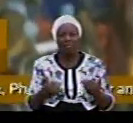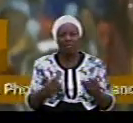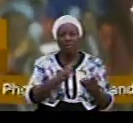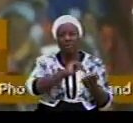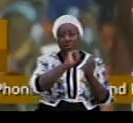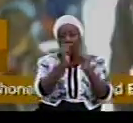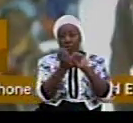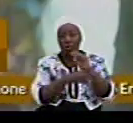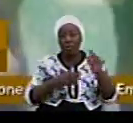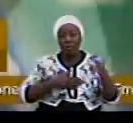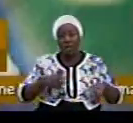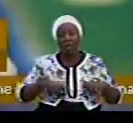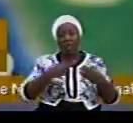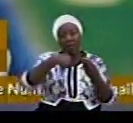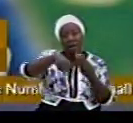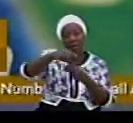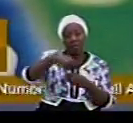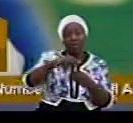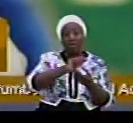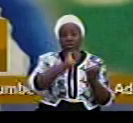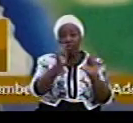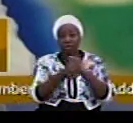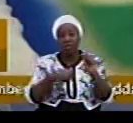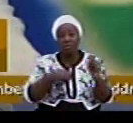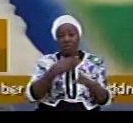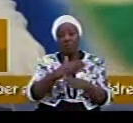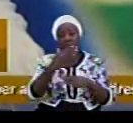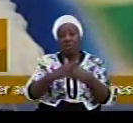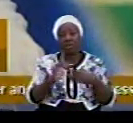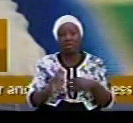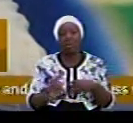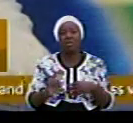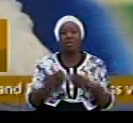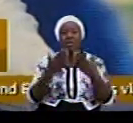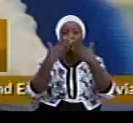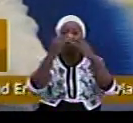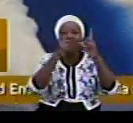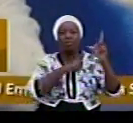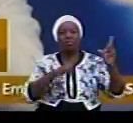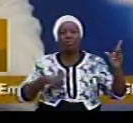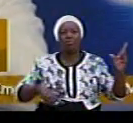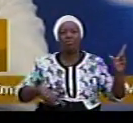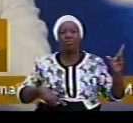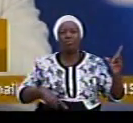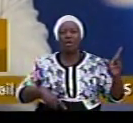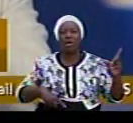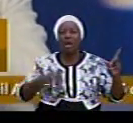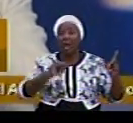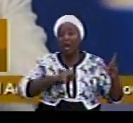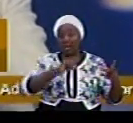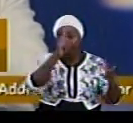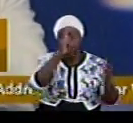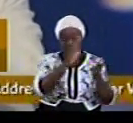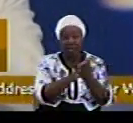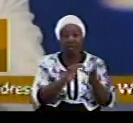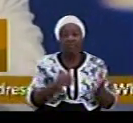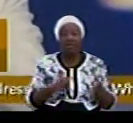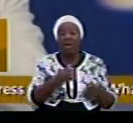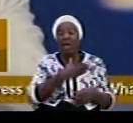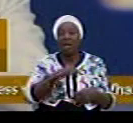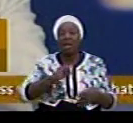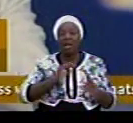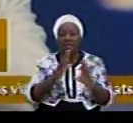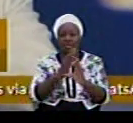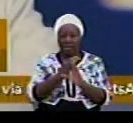life around. Change me completely. Thank you, Lord. I believe and I